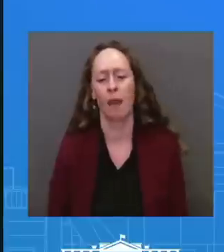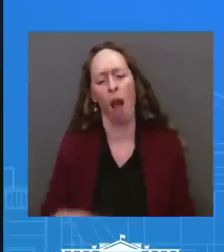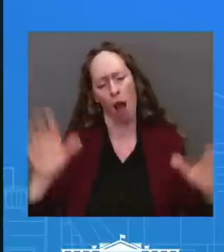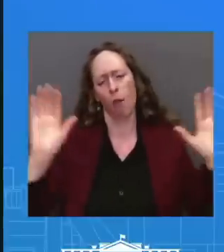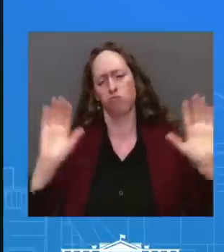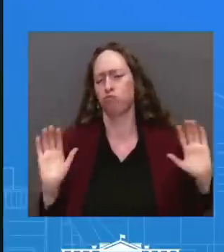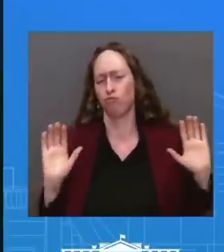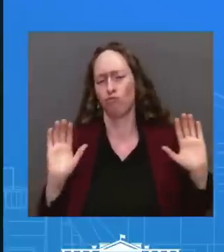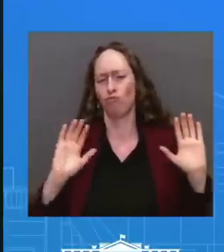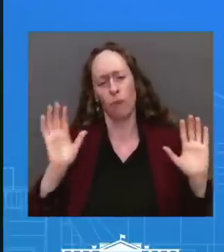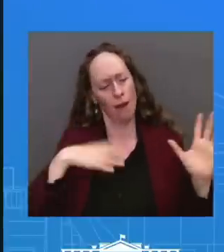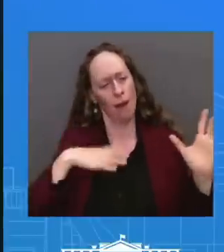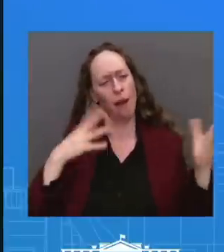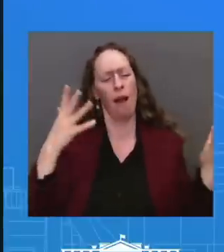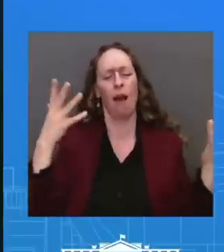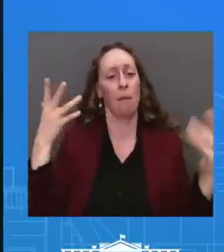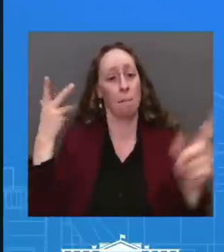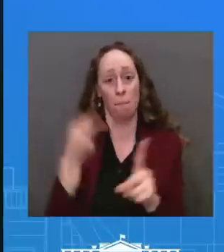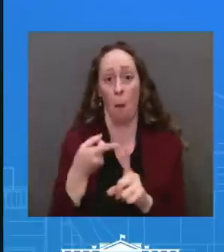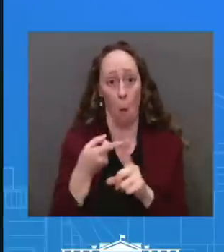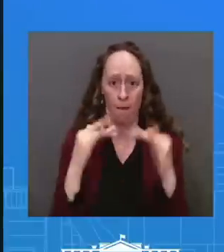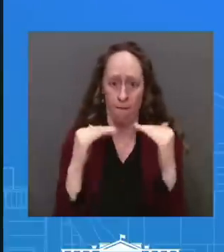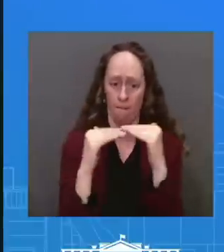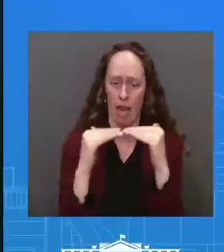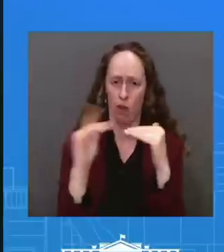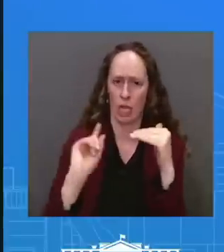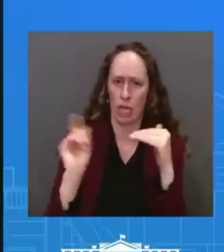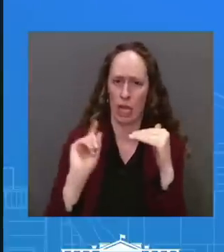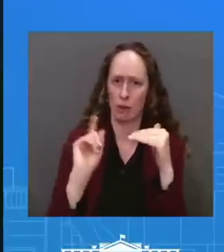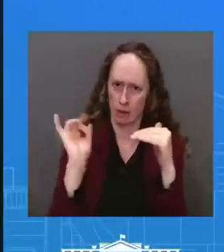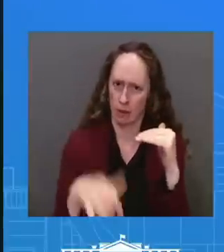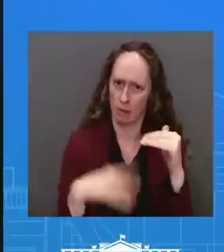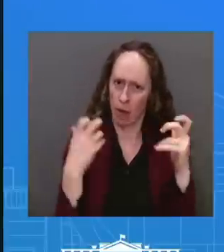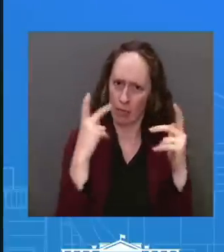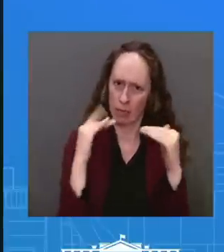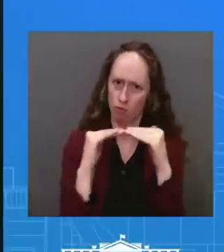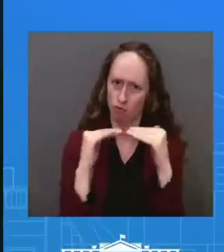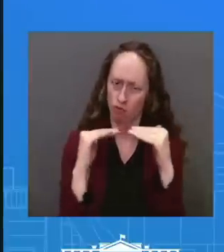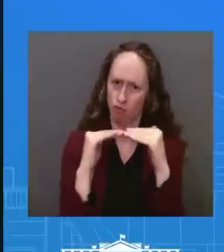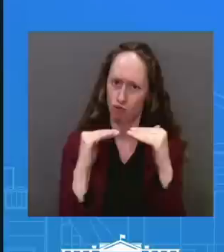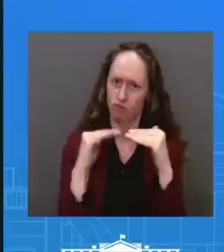what he's standing with them on. He is standing with them, and we've said this,